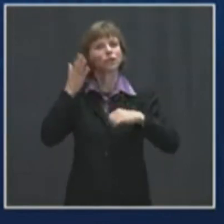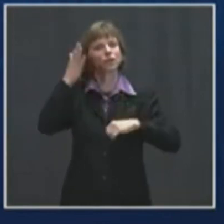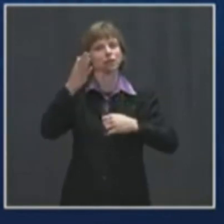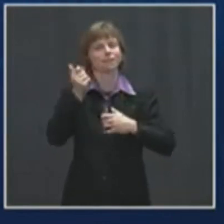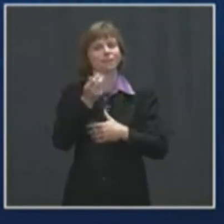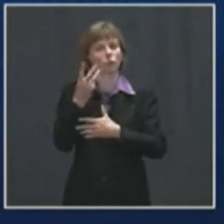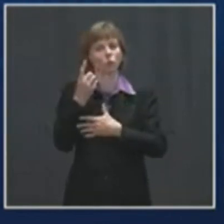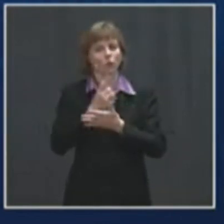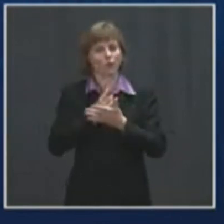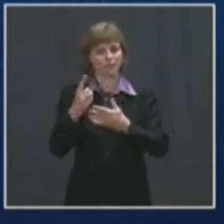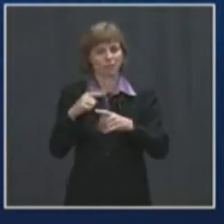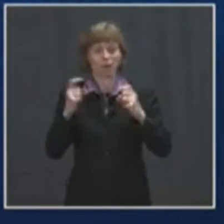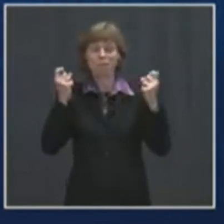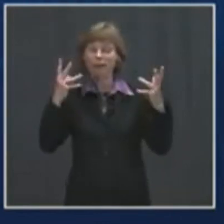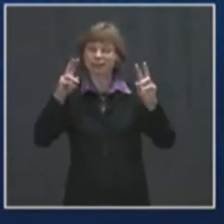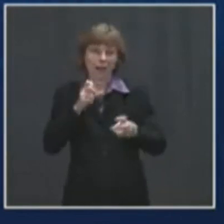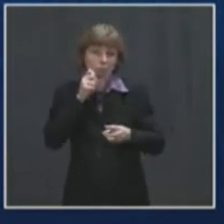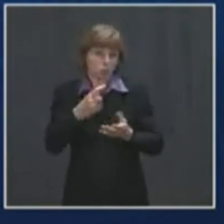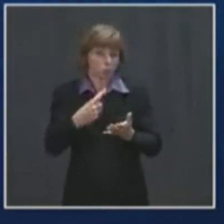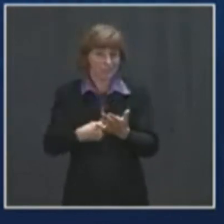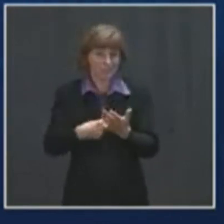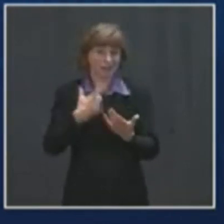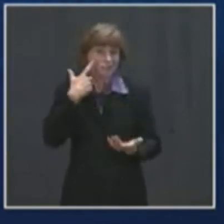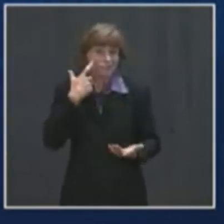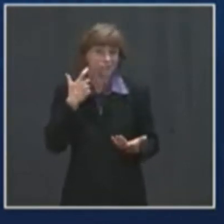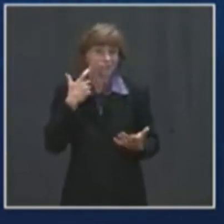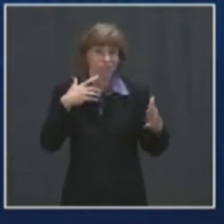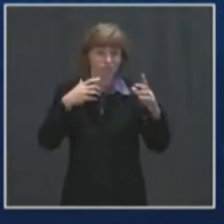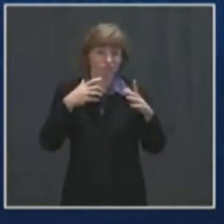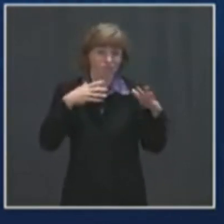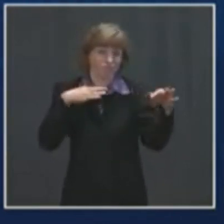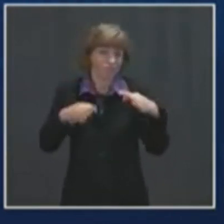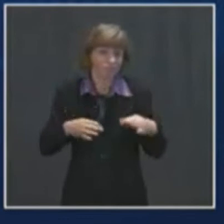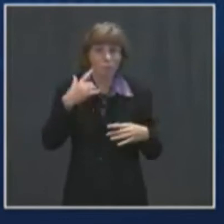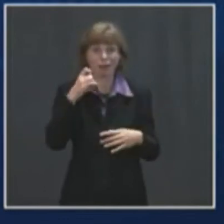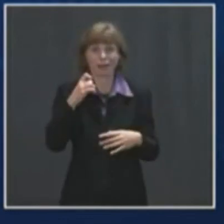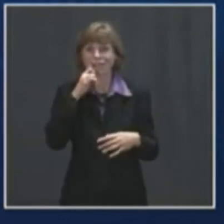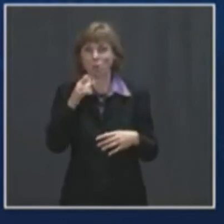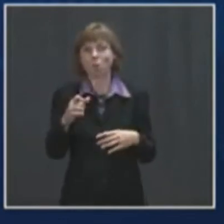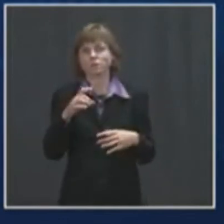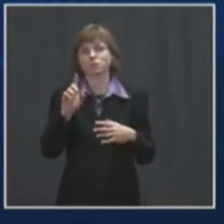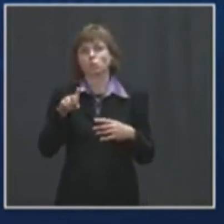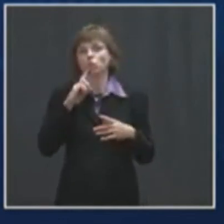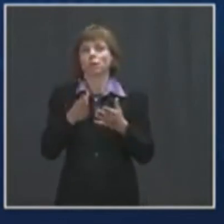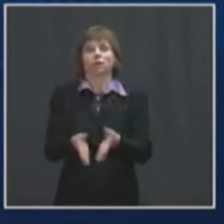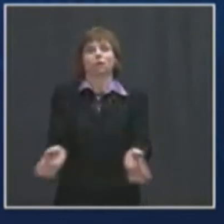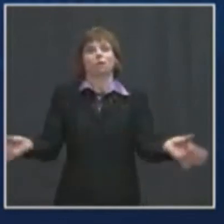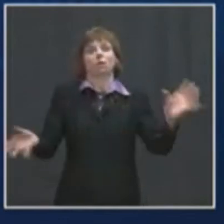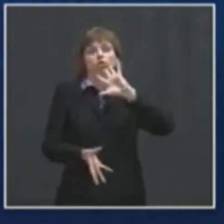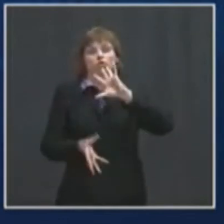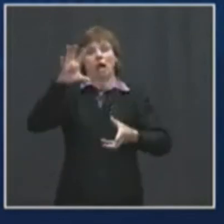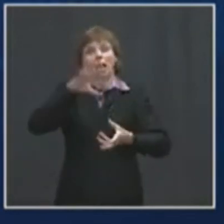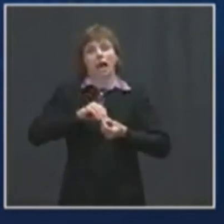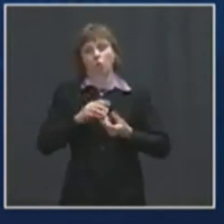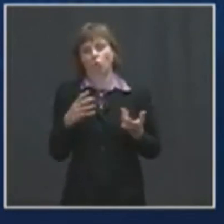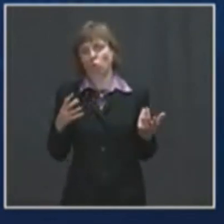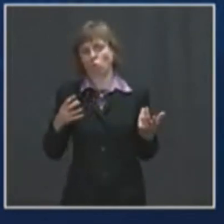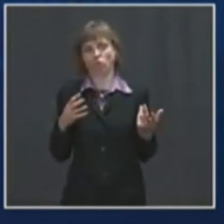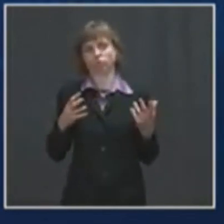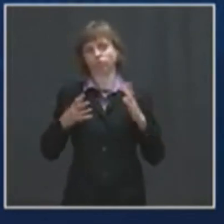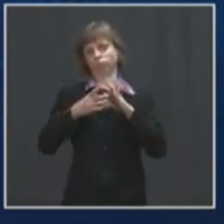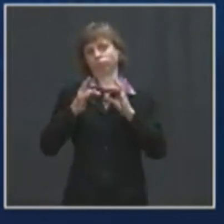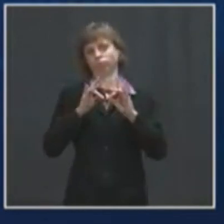that weren't discussed because it wasn't designed to give the overarching Biden doctrine or give his comprehensive view on every